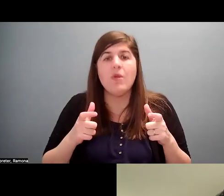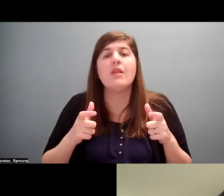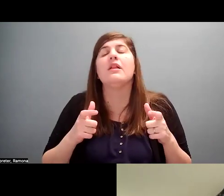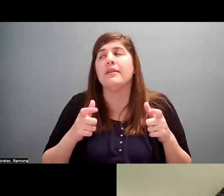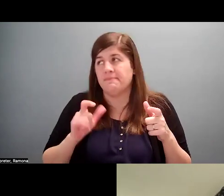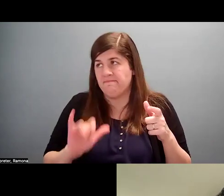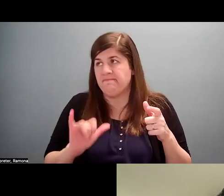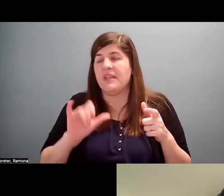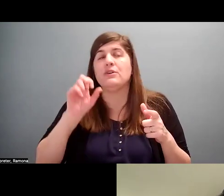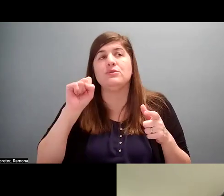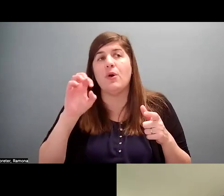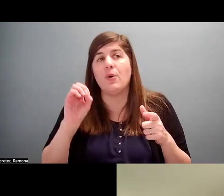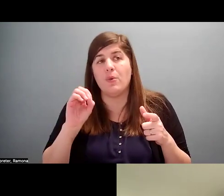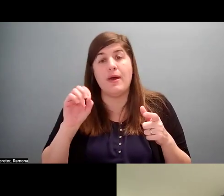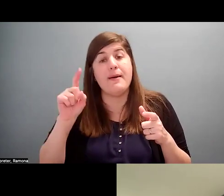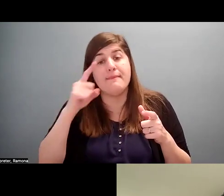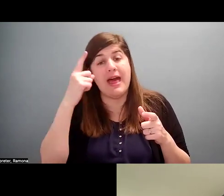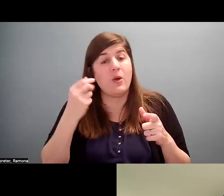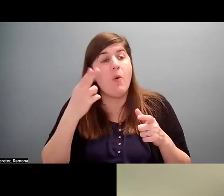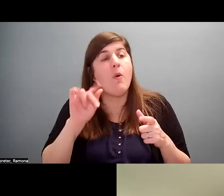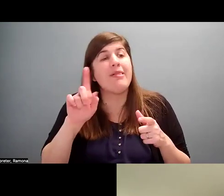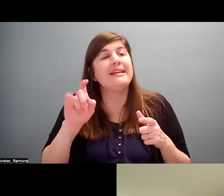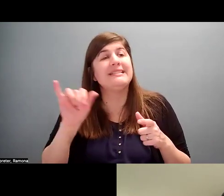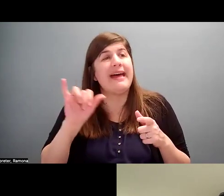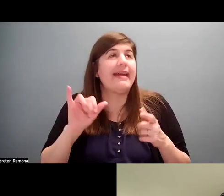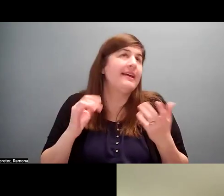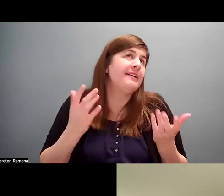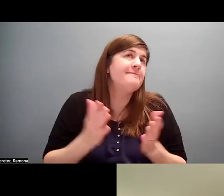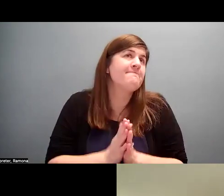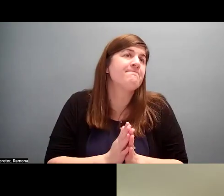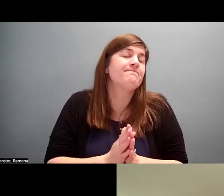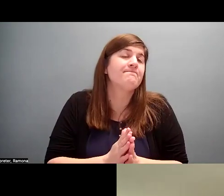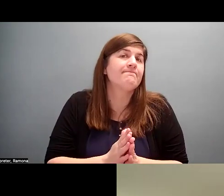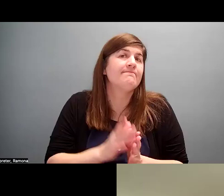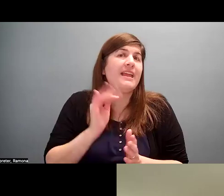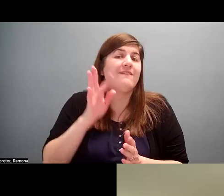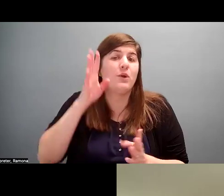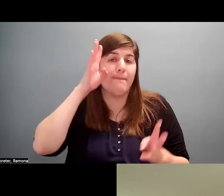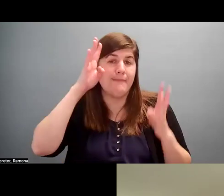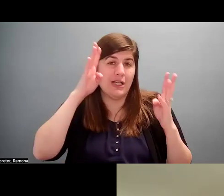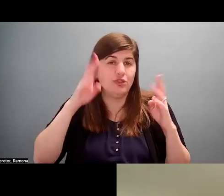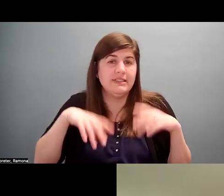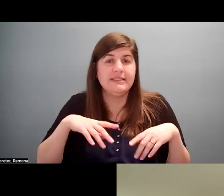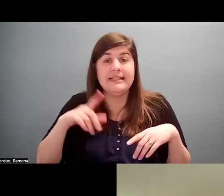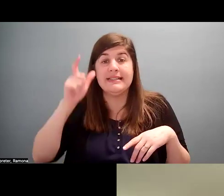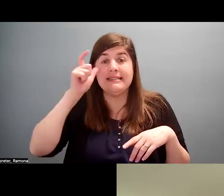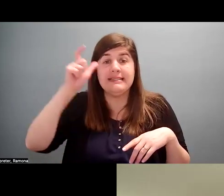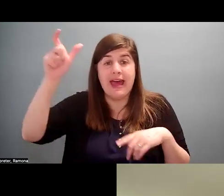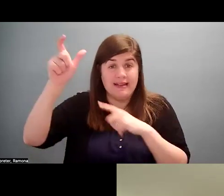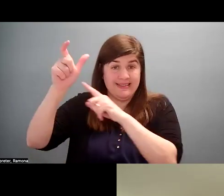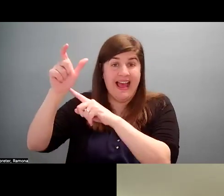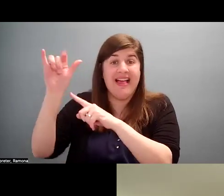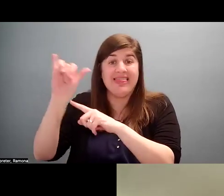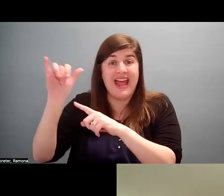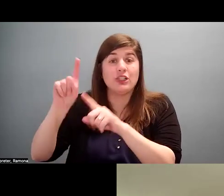So a black hole is just like kind of like imagine the sun, maybe like a star, but it's